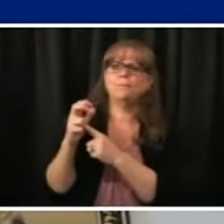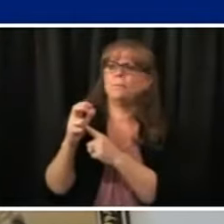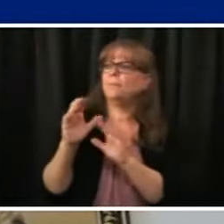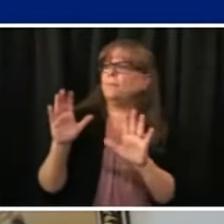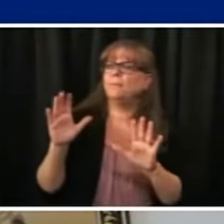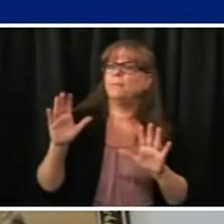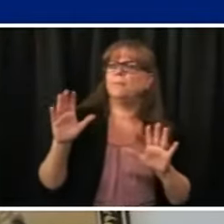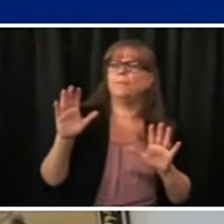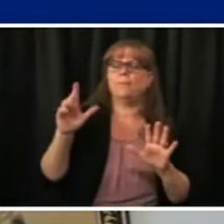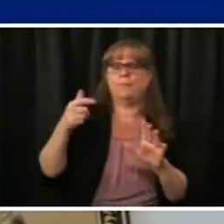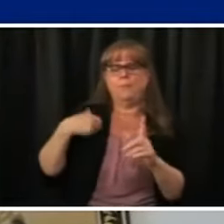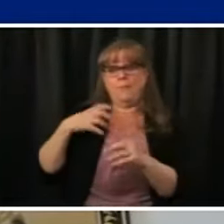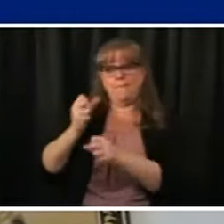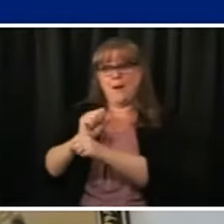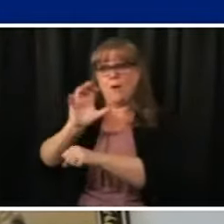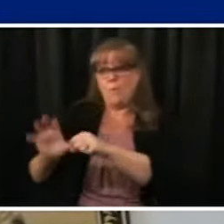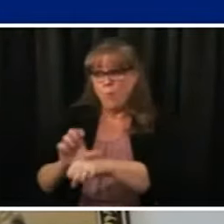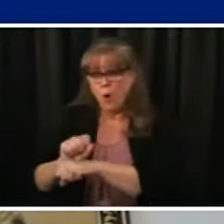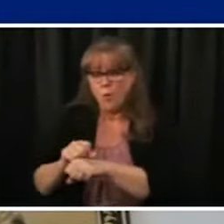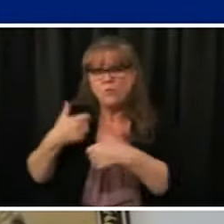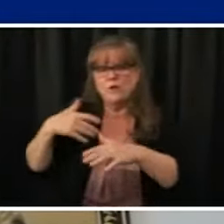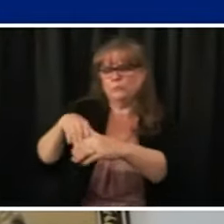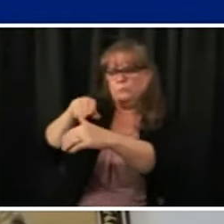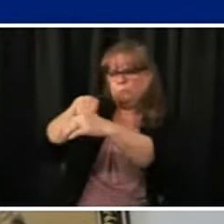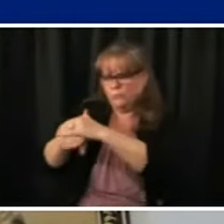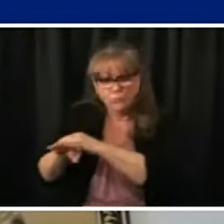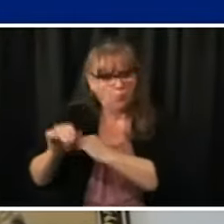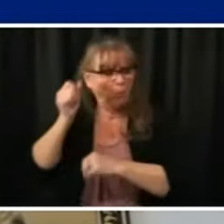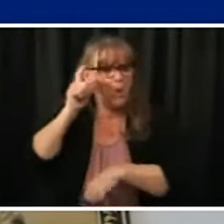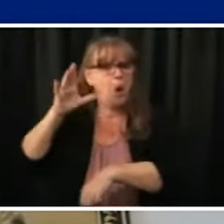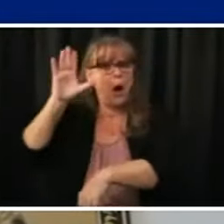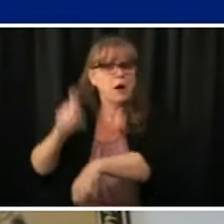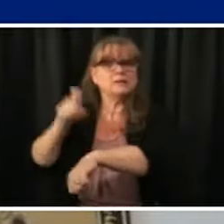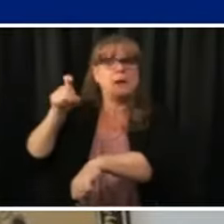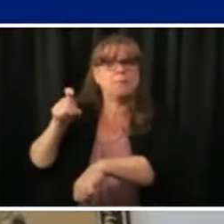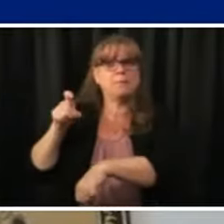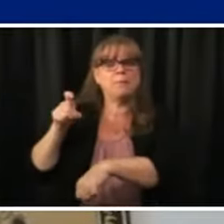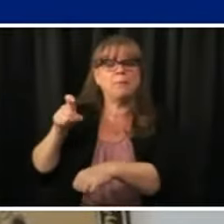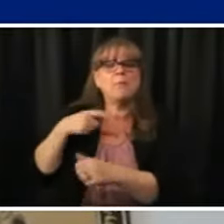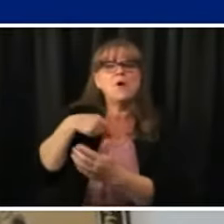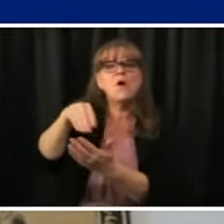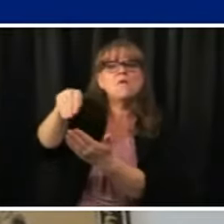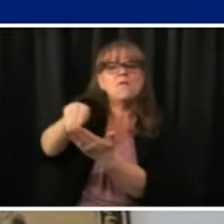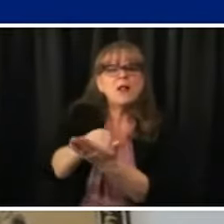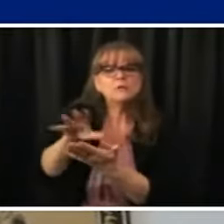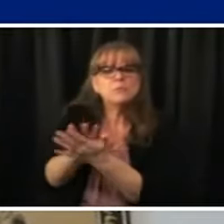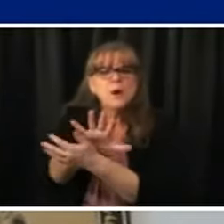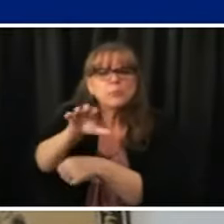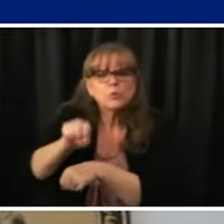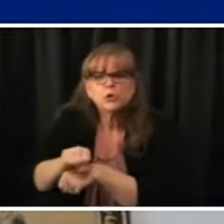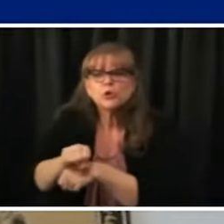appointment, we were there on time. We filled out a little questionnaire about,